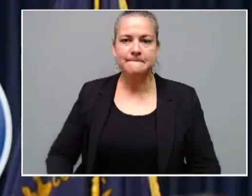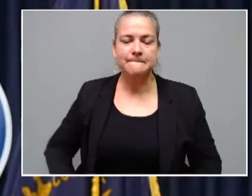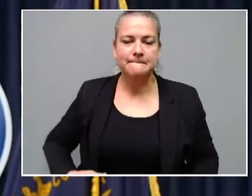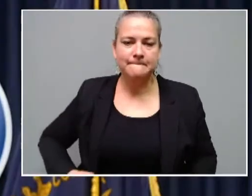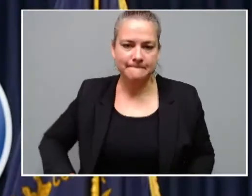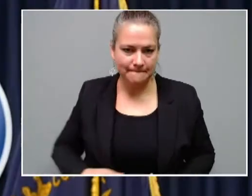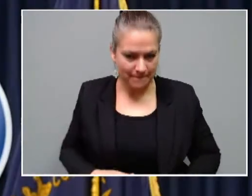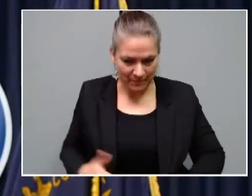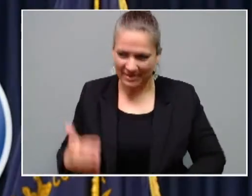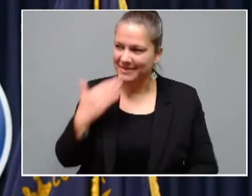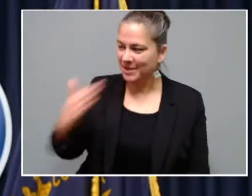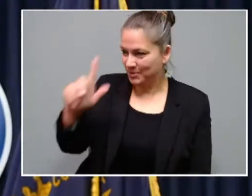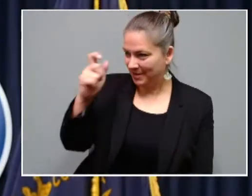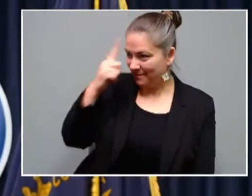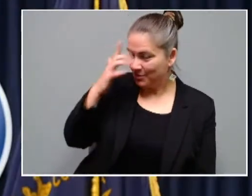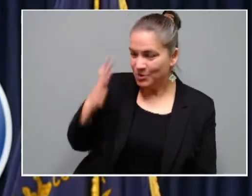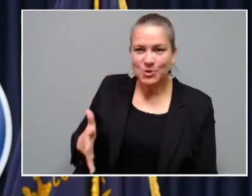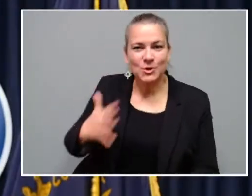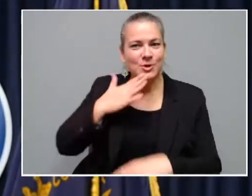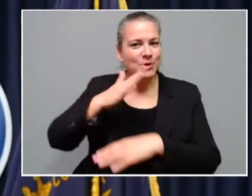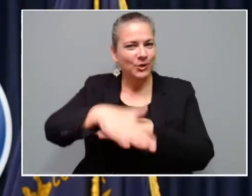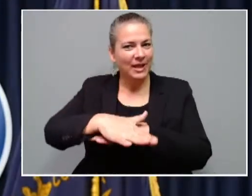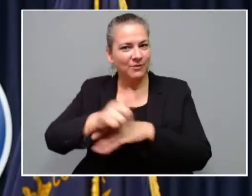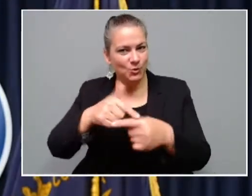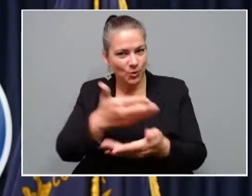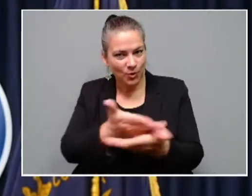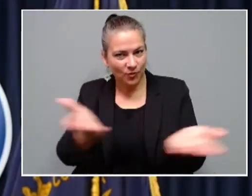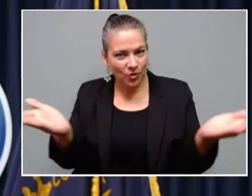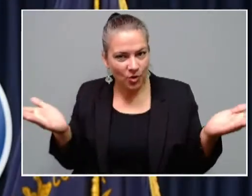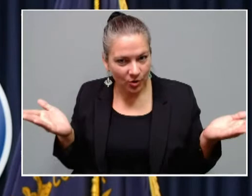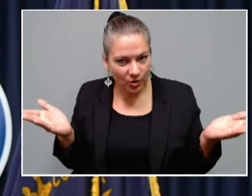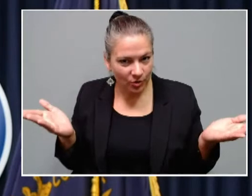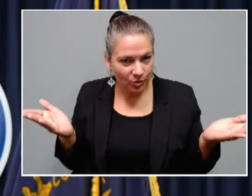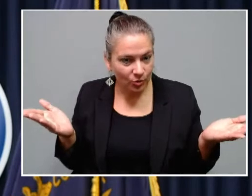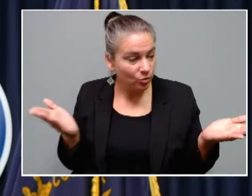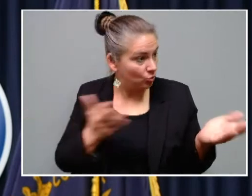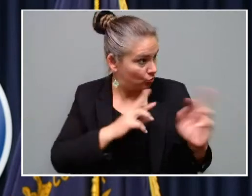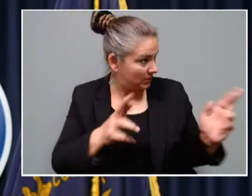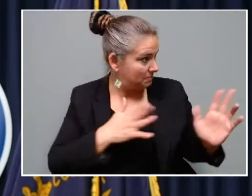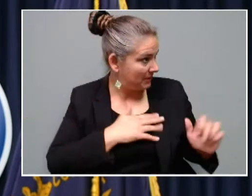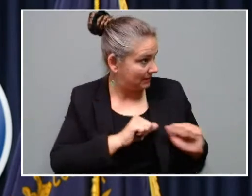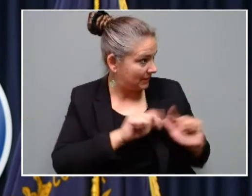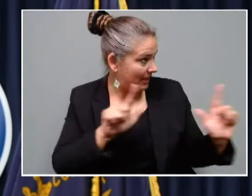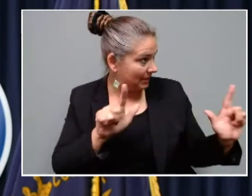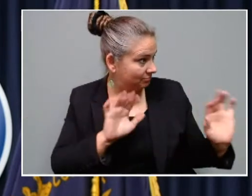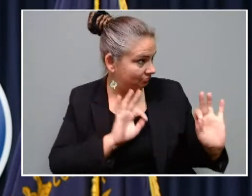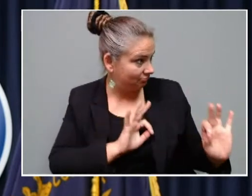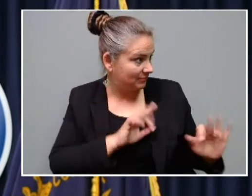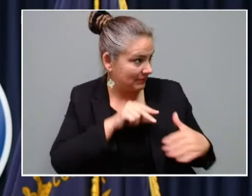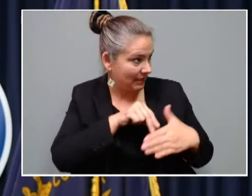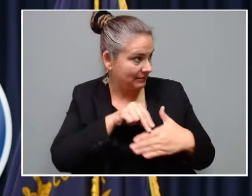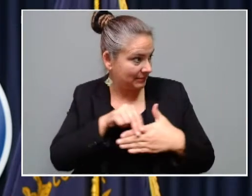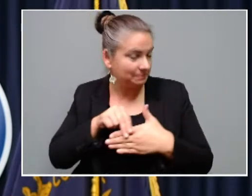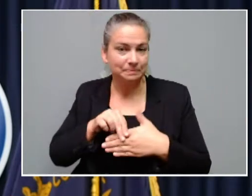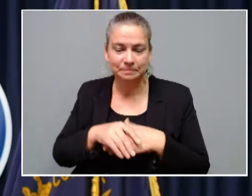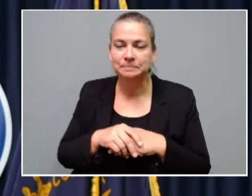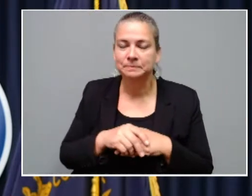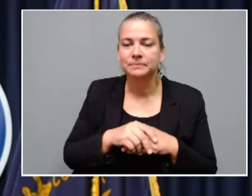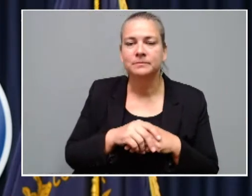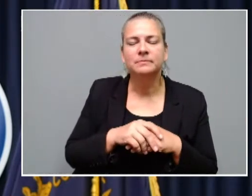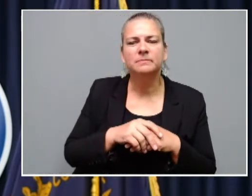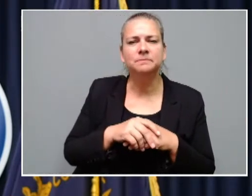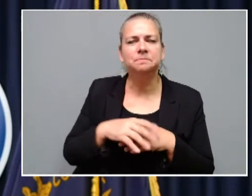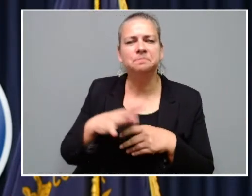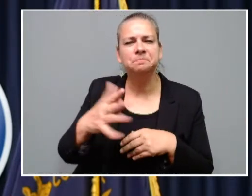Thank you, Governor, and good afternoon, everyone. Jim, if you have my slides, please. So I'm going to mention a little bit briefly